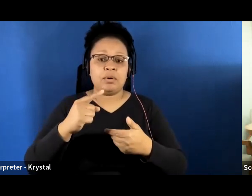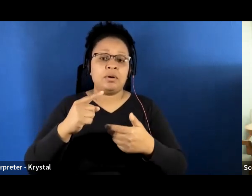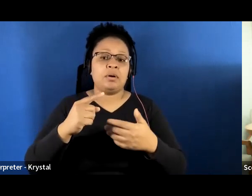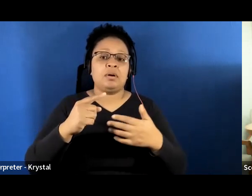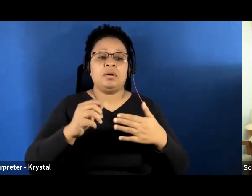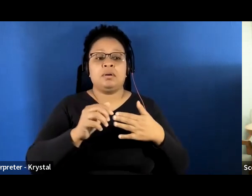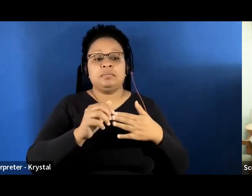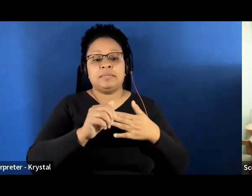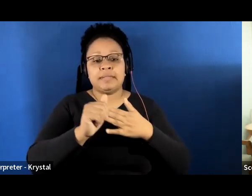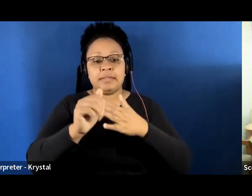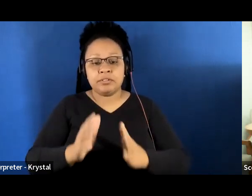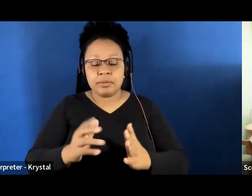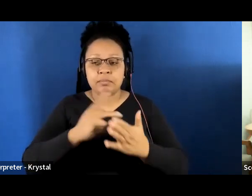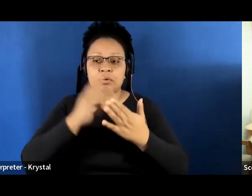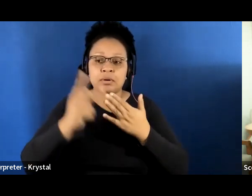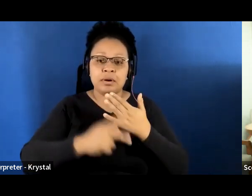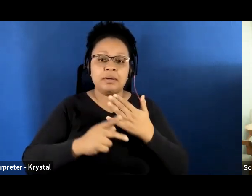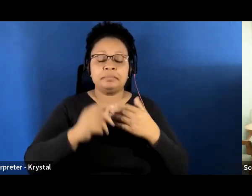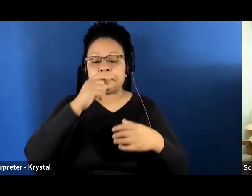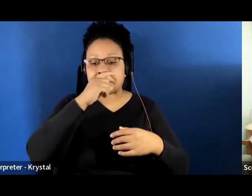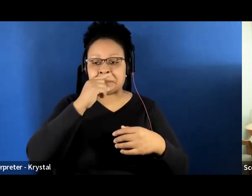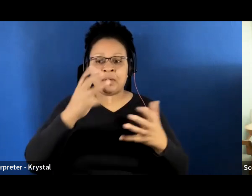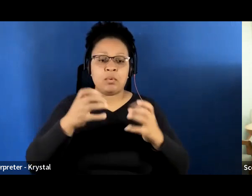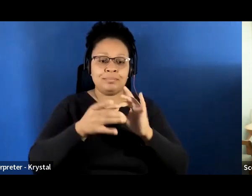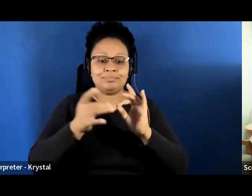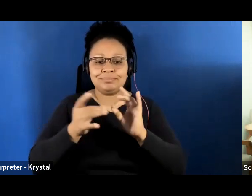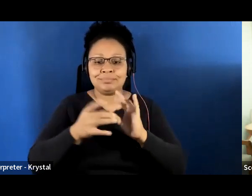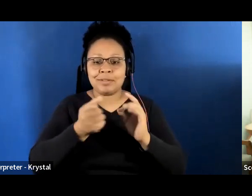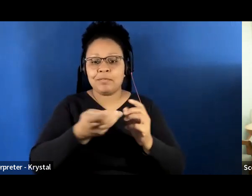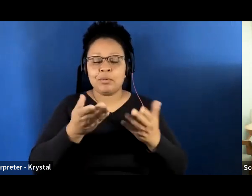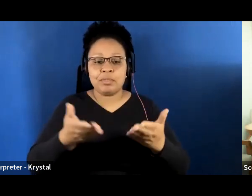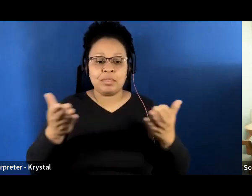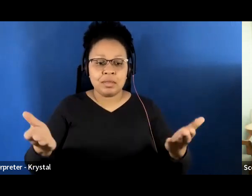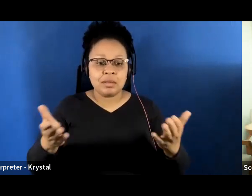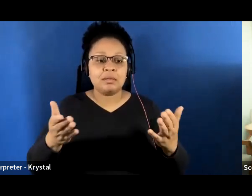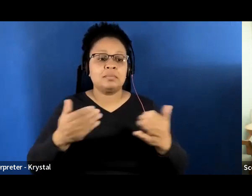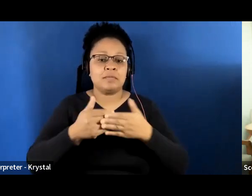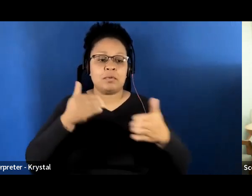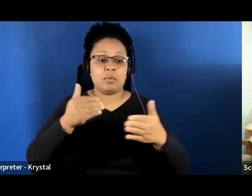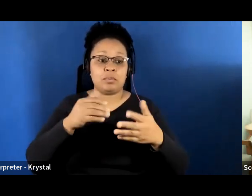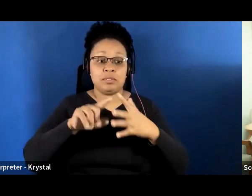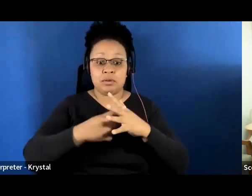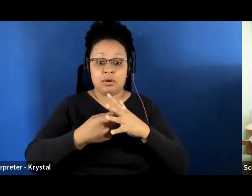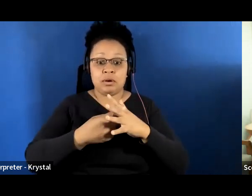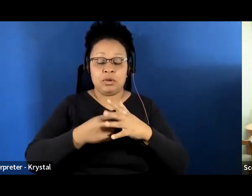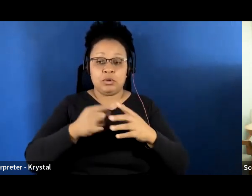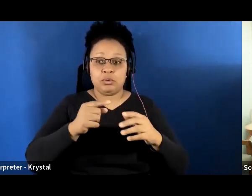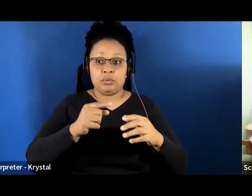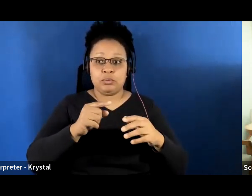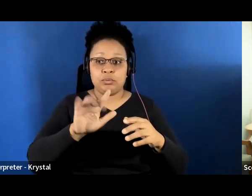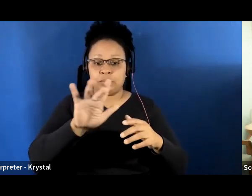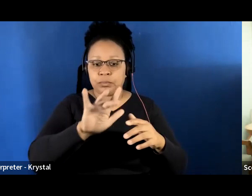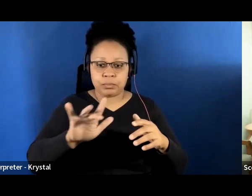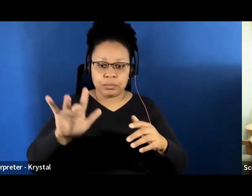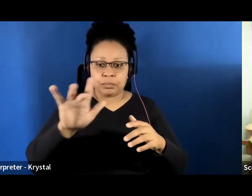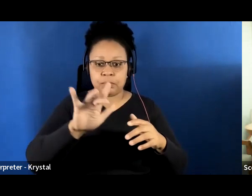assistant directors. I want to mention a few housekeeping items before we get started today. First, when you scroll over the screen,